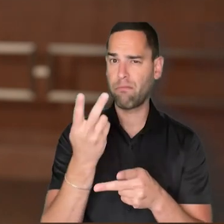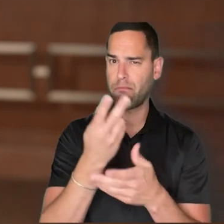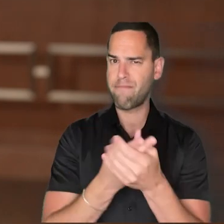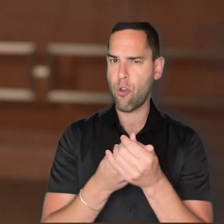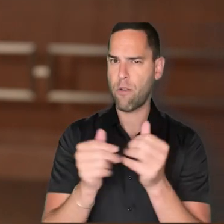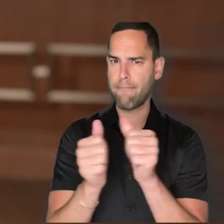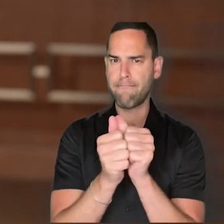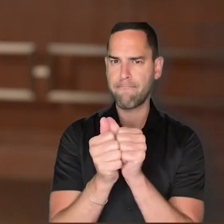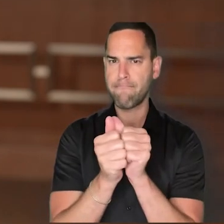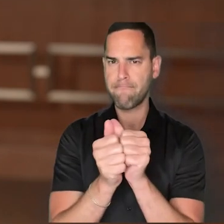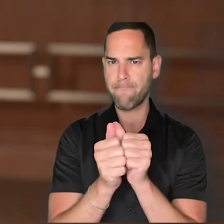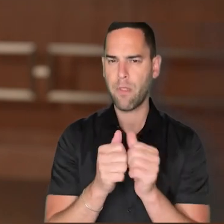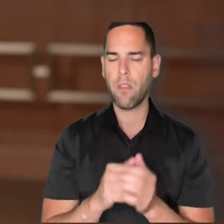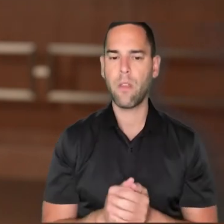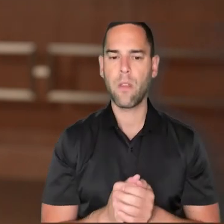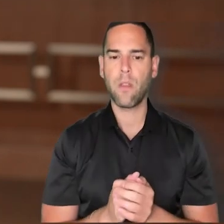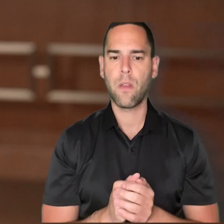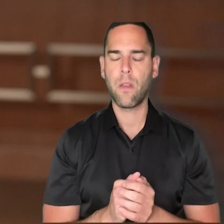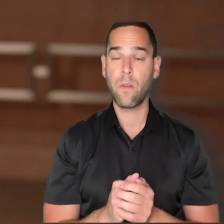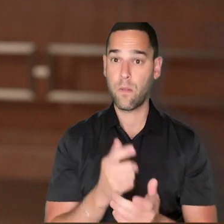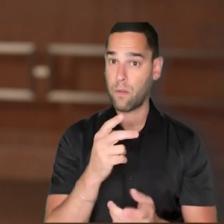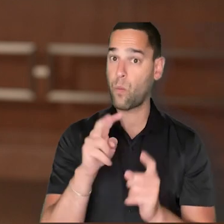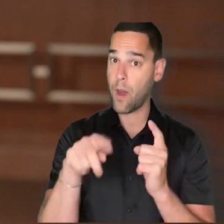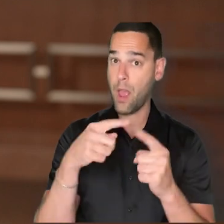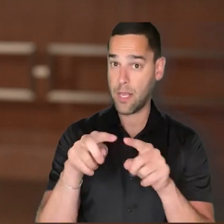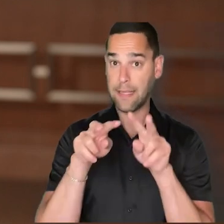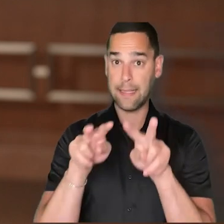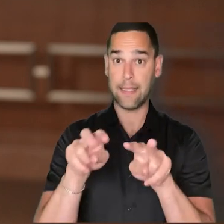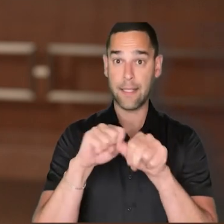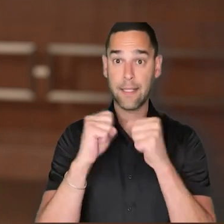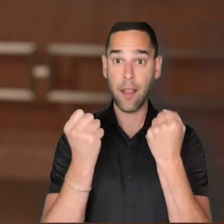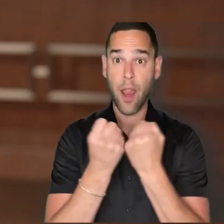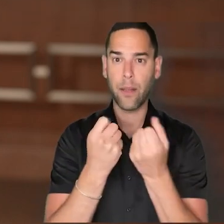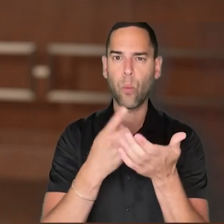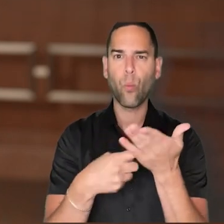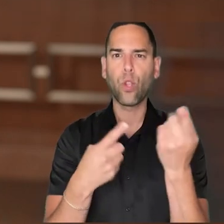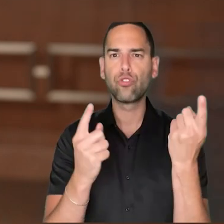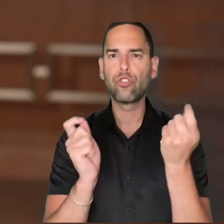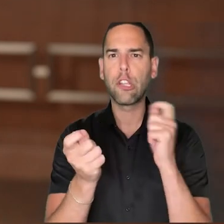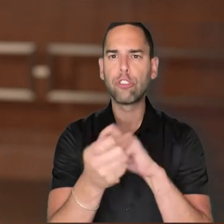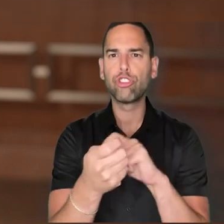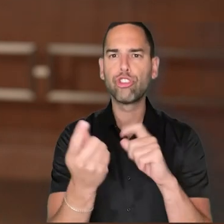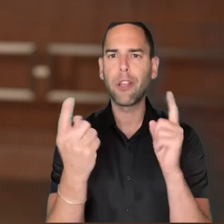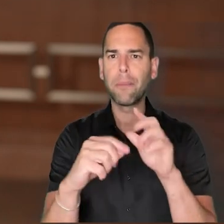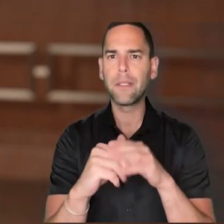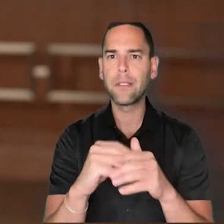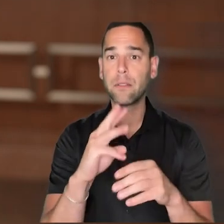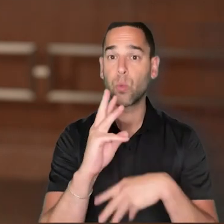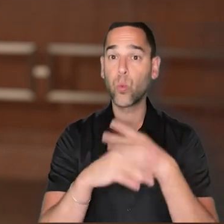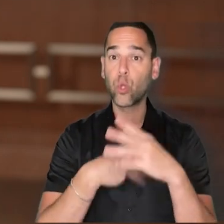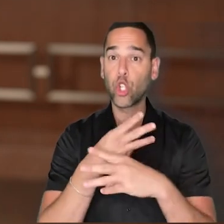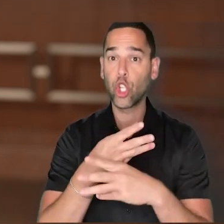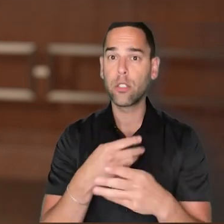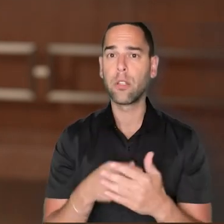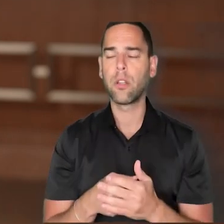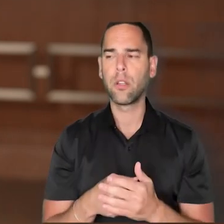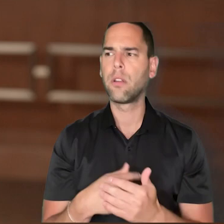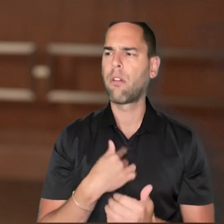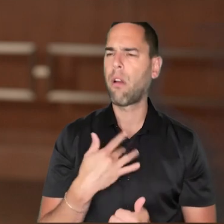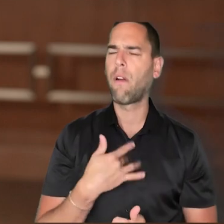as part of a whole, but when I talk about society and the changes that have gone on in society, I